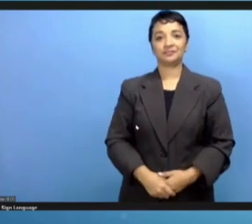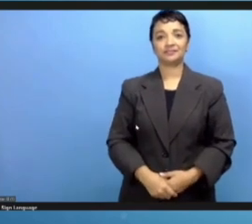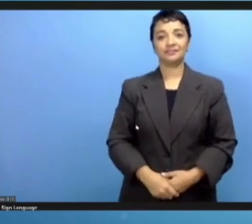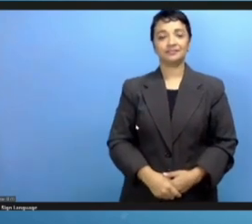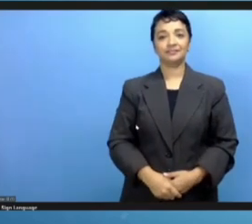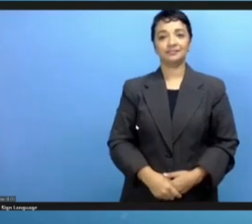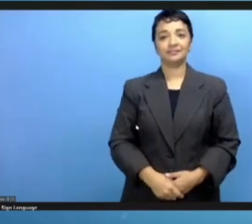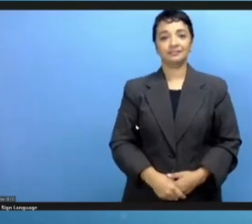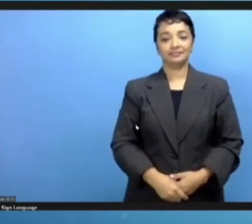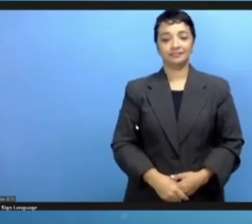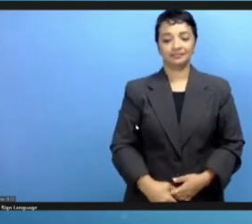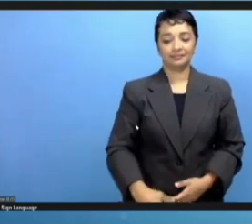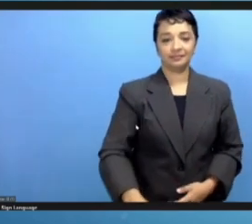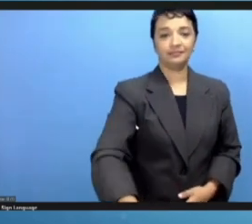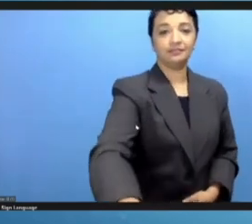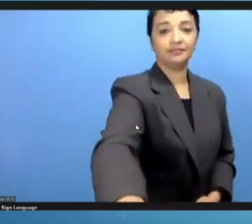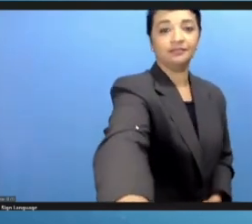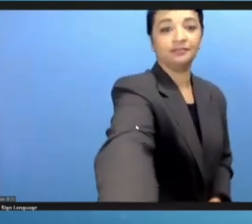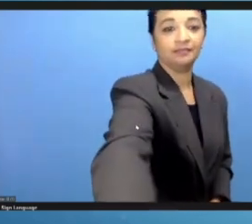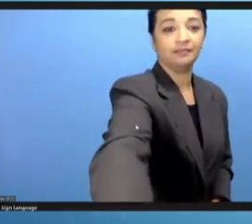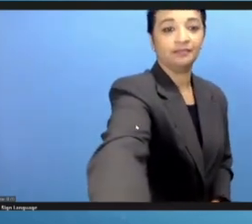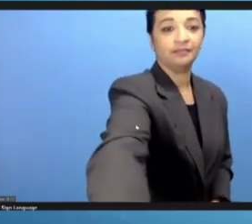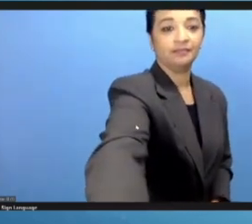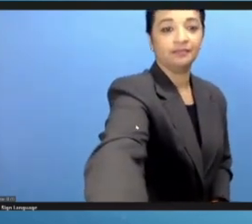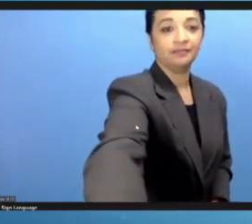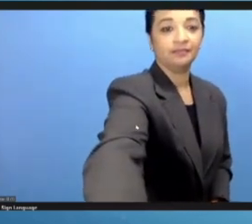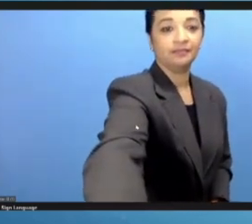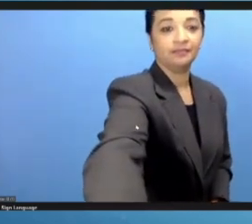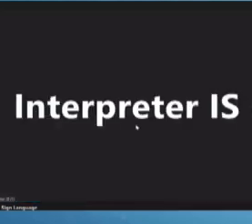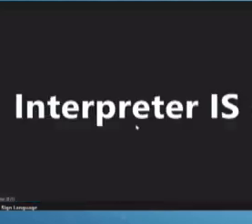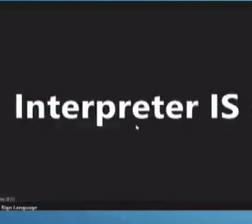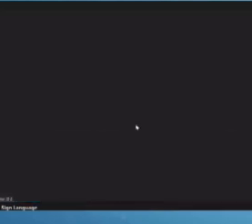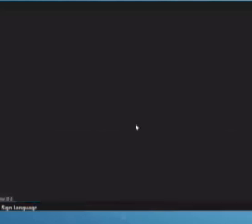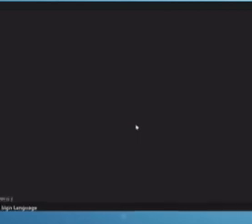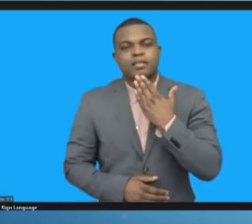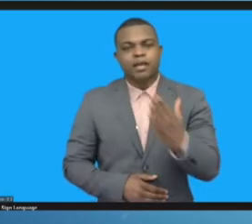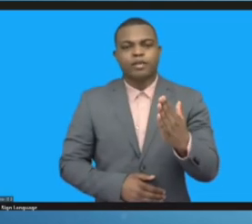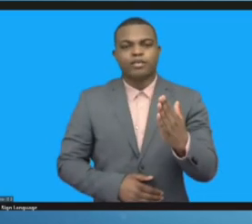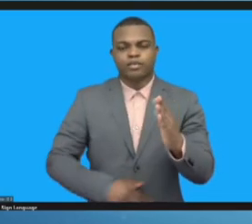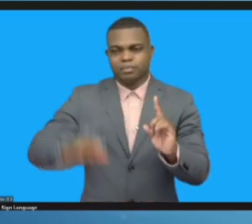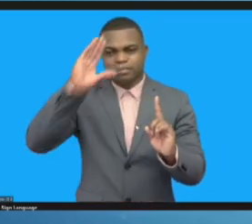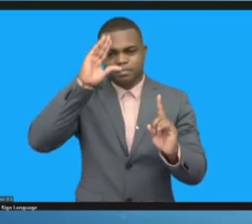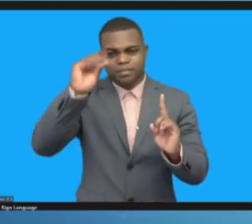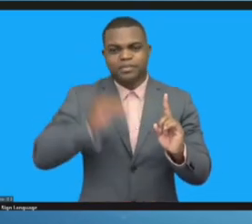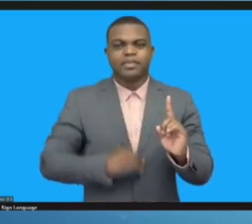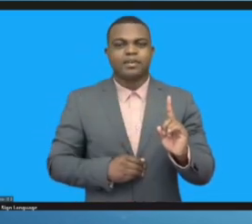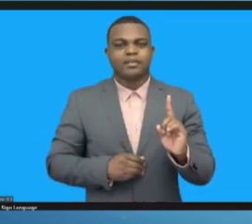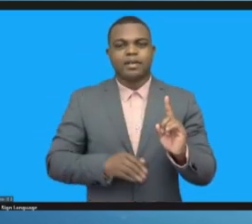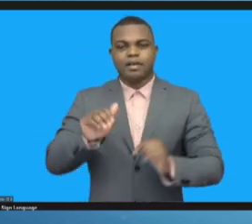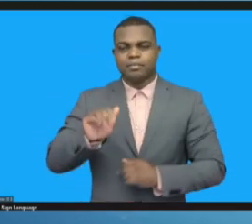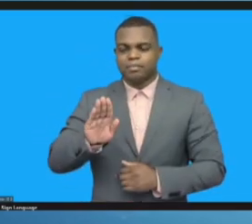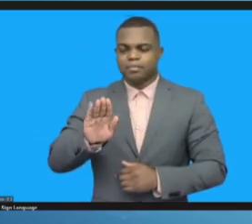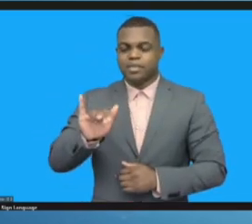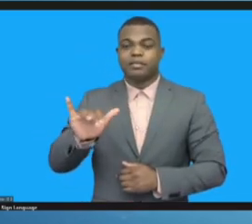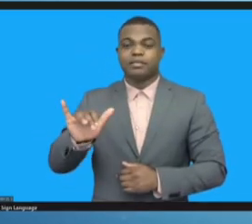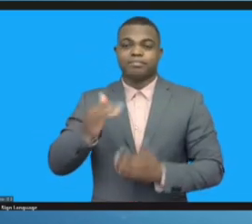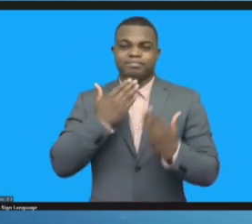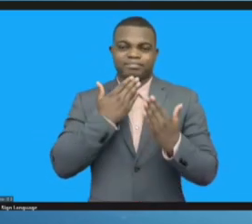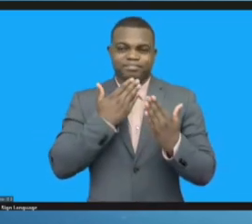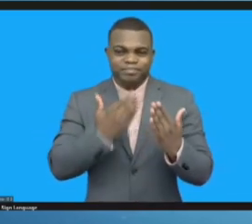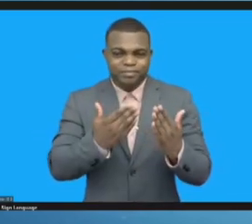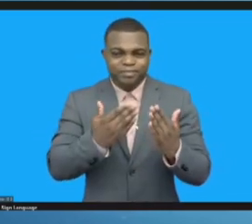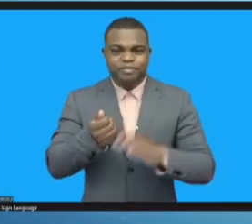of the Federal Democratic Republic of Ethiopia, and guest of honor. Ladies and gentlemen, now His Excellency the Prime Minister